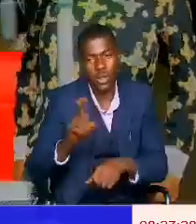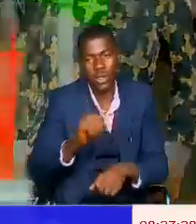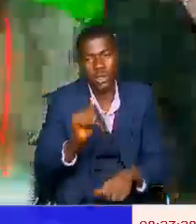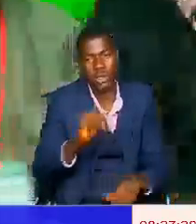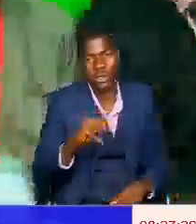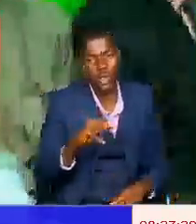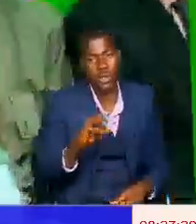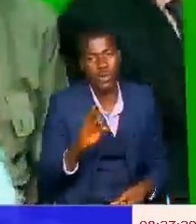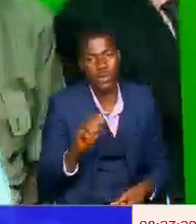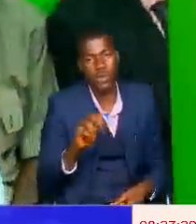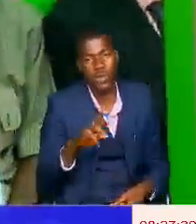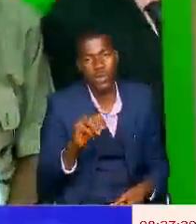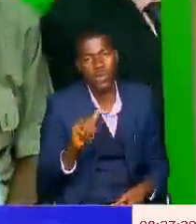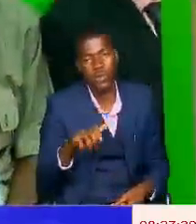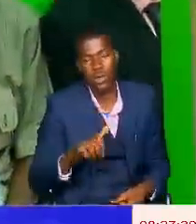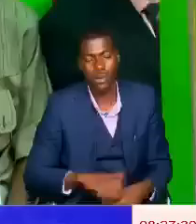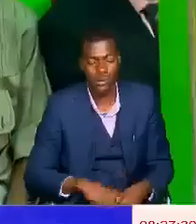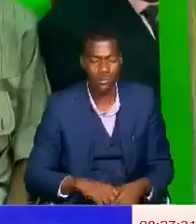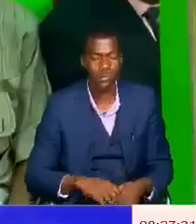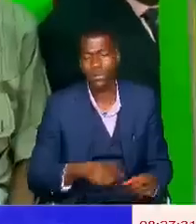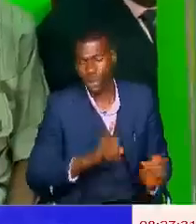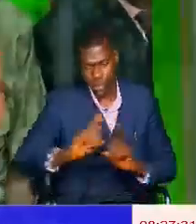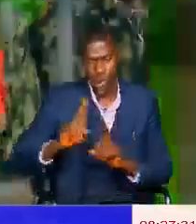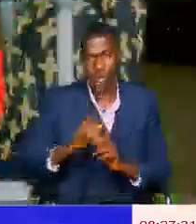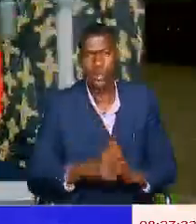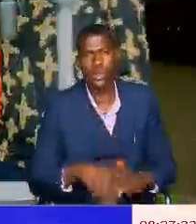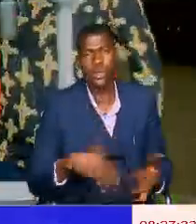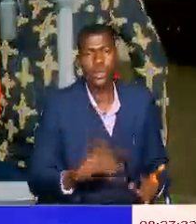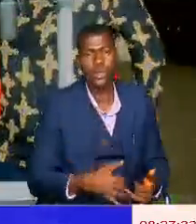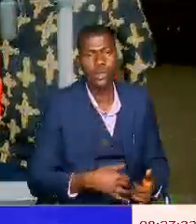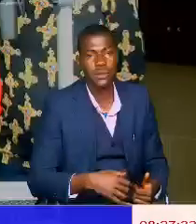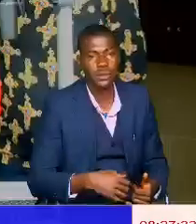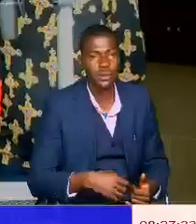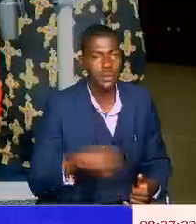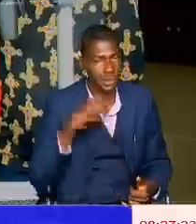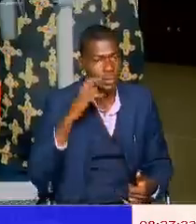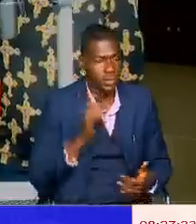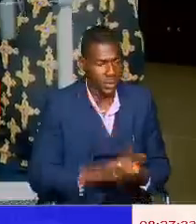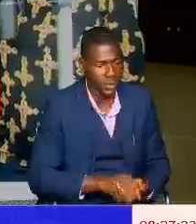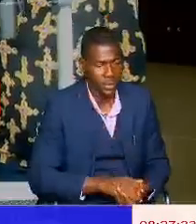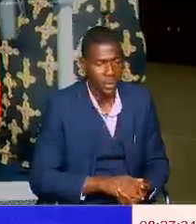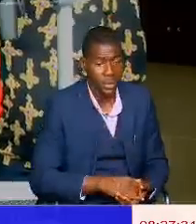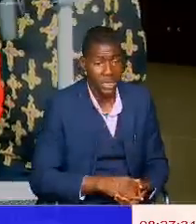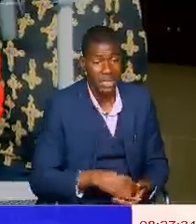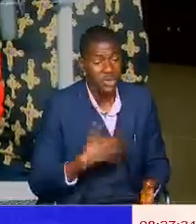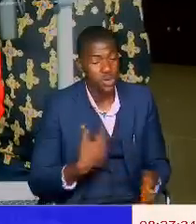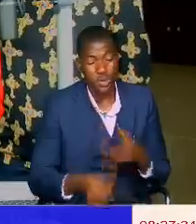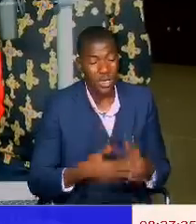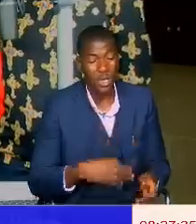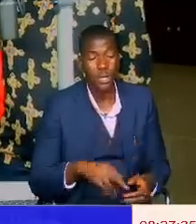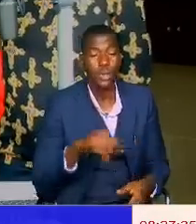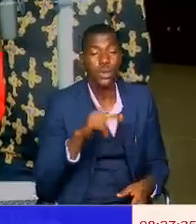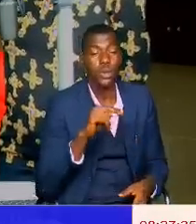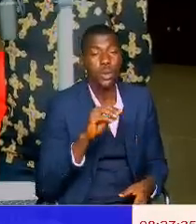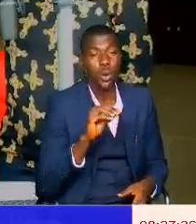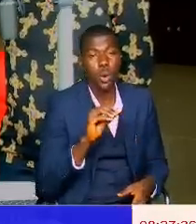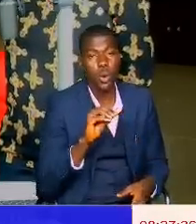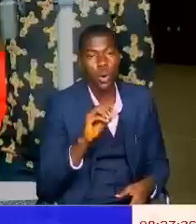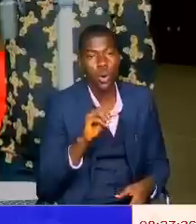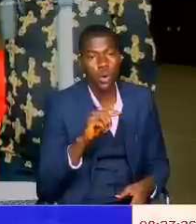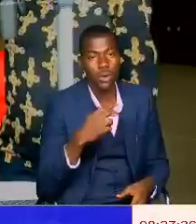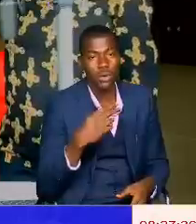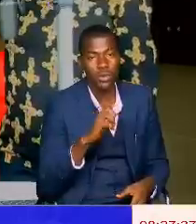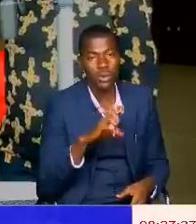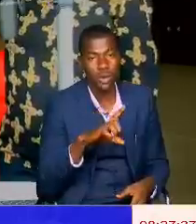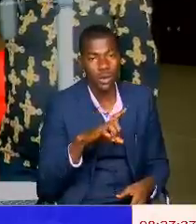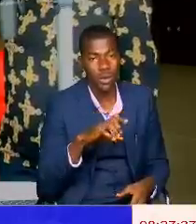gra? Go ahead, there, please. Being another officer, no stop say may then transfer you. Abi? Yes. Yeah, so the same